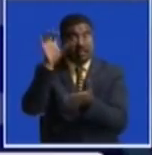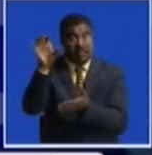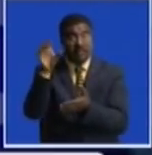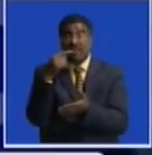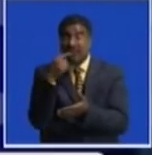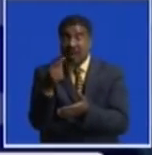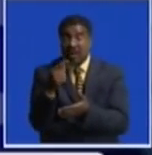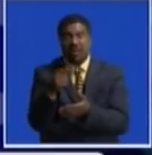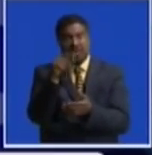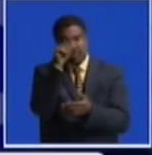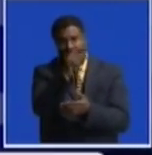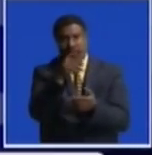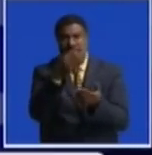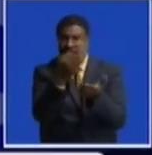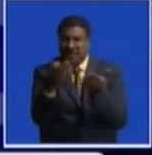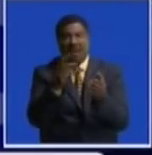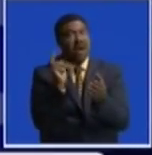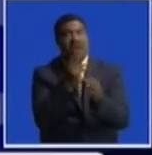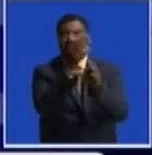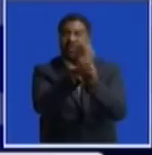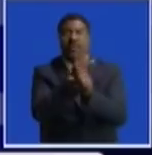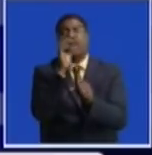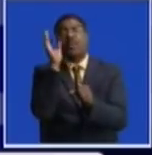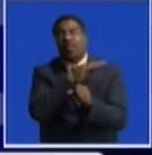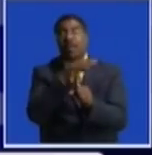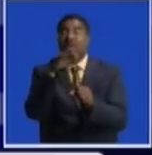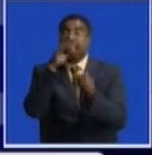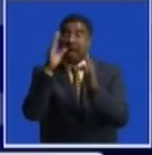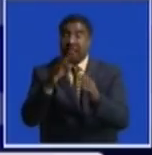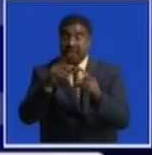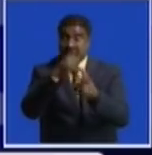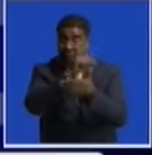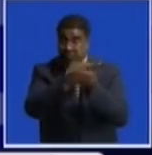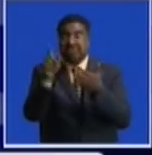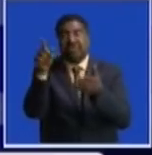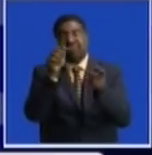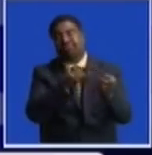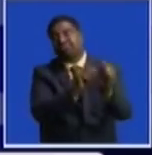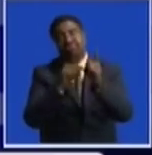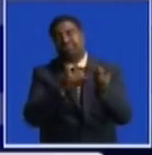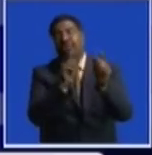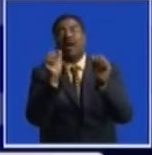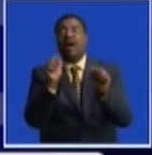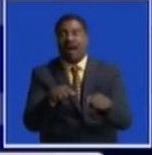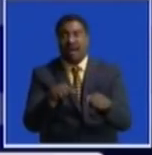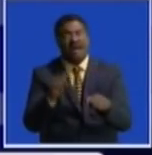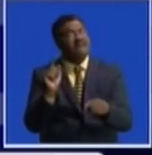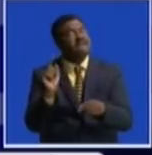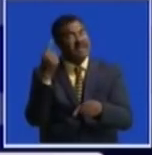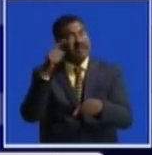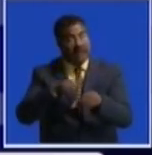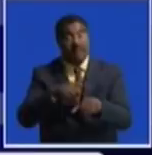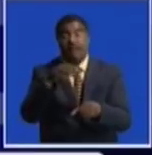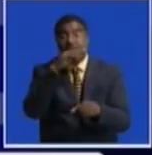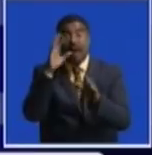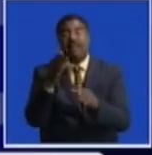region has received all the inputs and farmers will start accessing them next week. Mr. Kabwe says for the first time in Central Province,